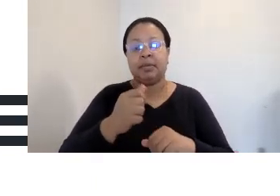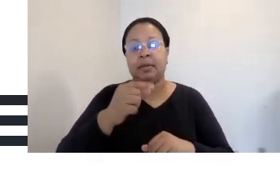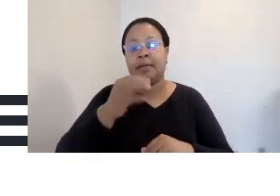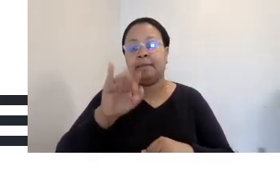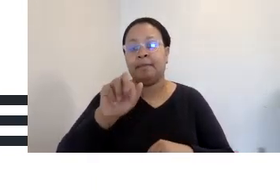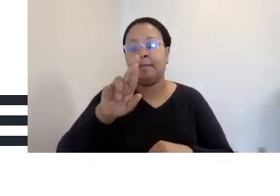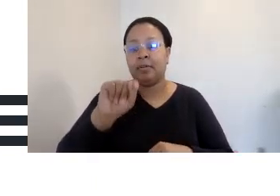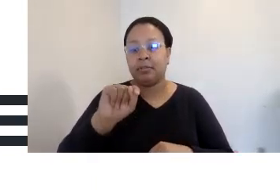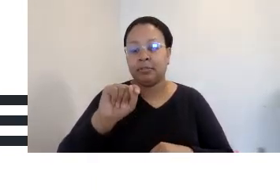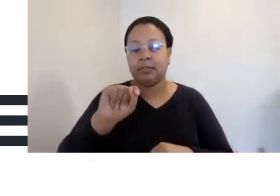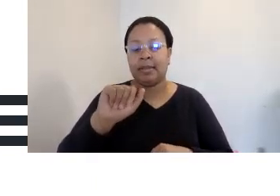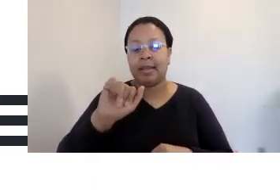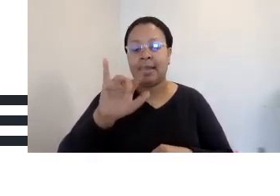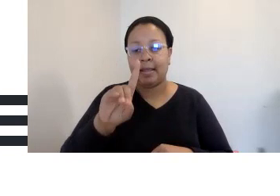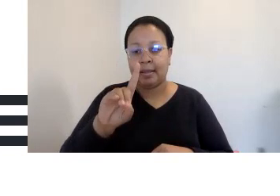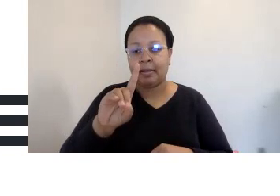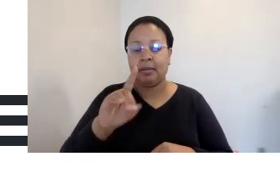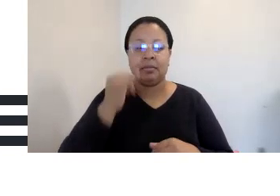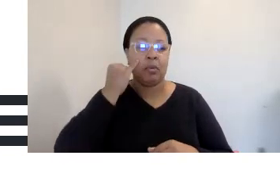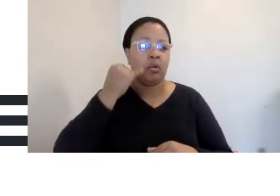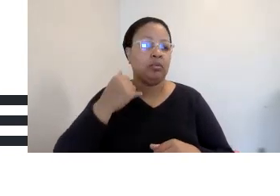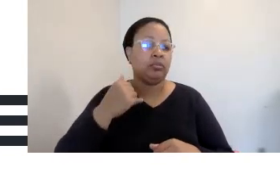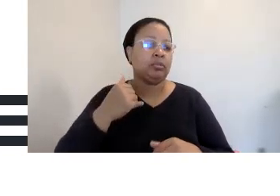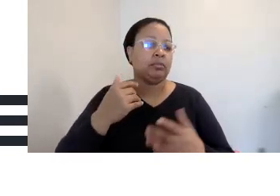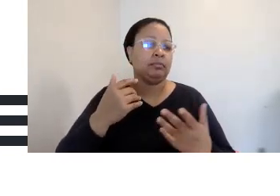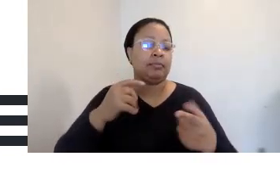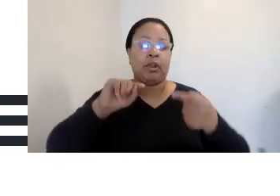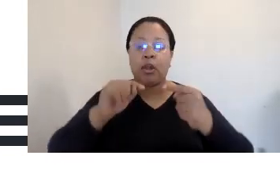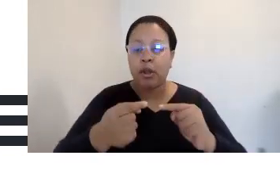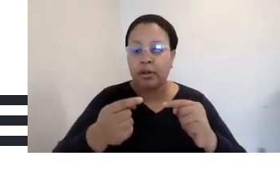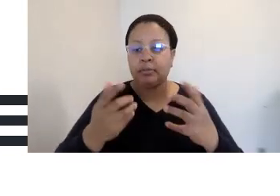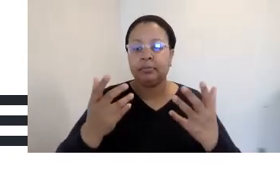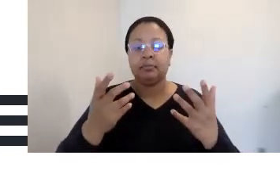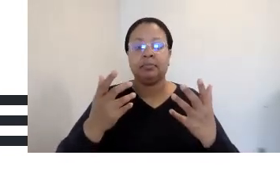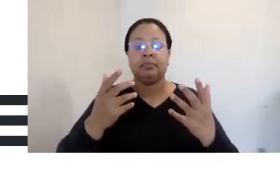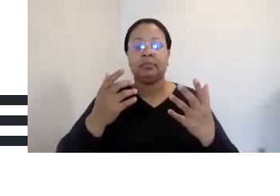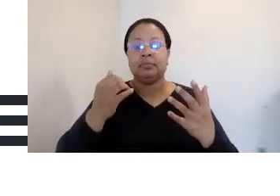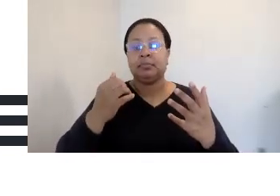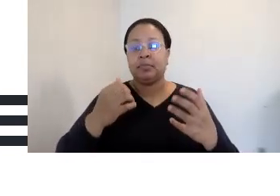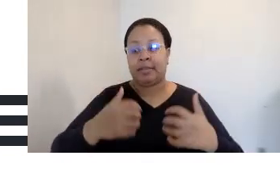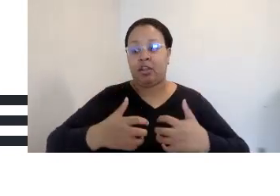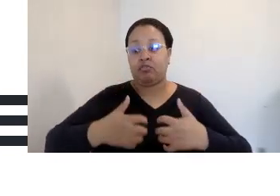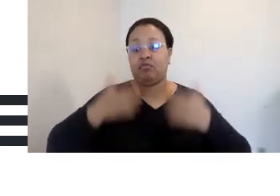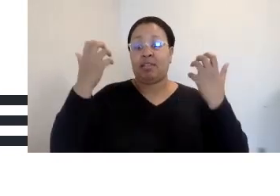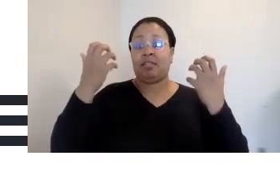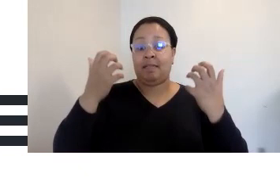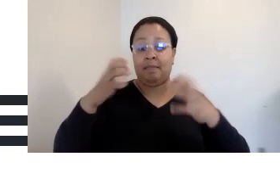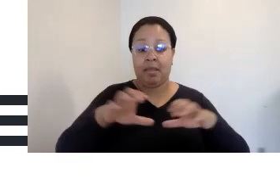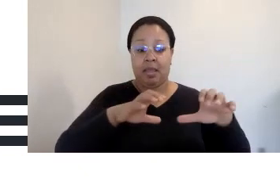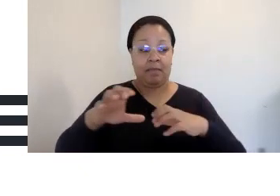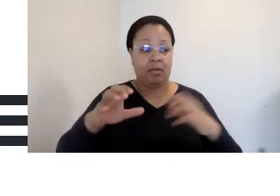treat their wounds if they come across aggressive behavior, treat